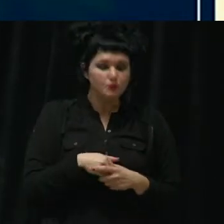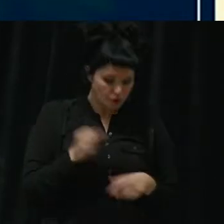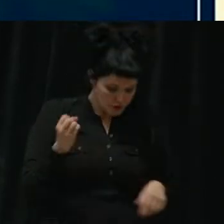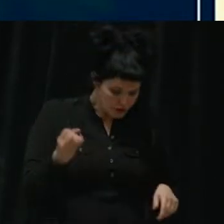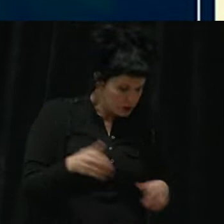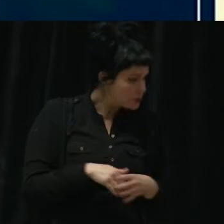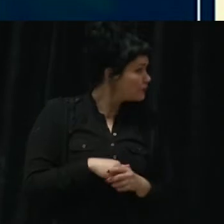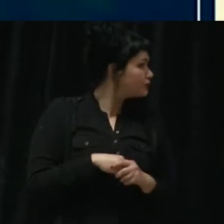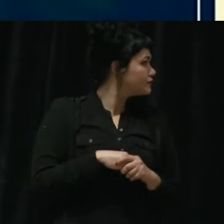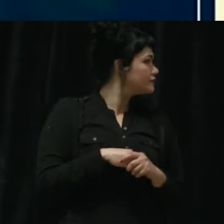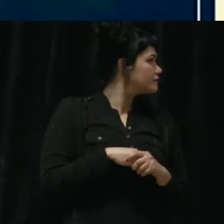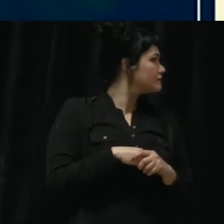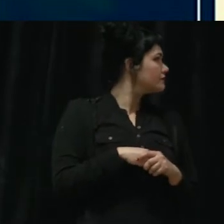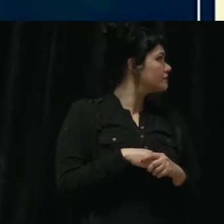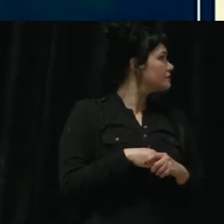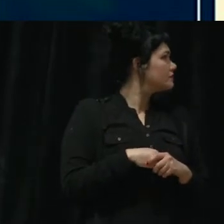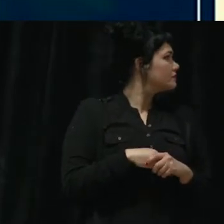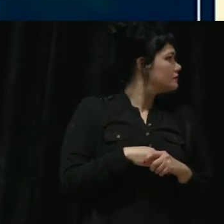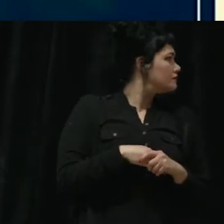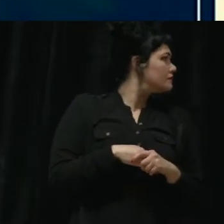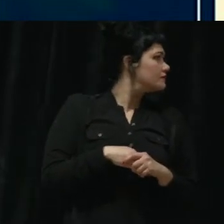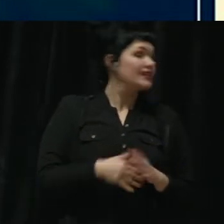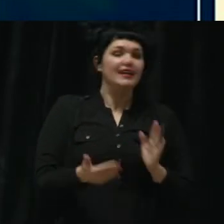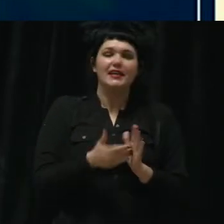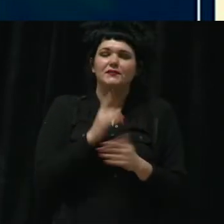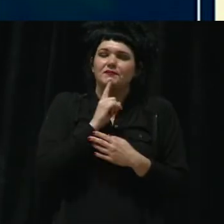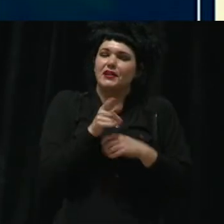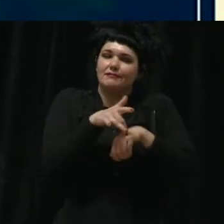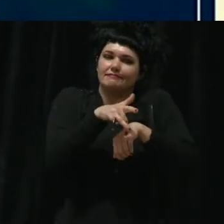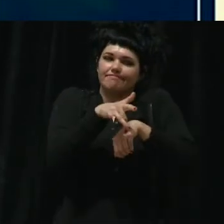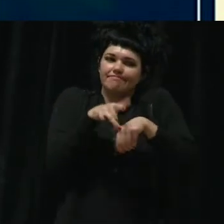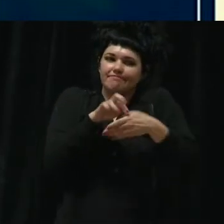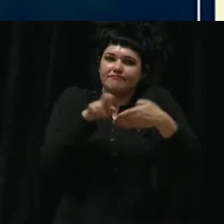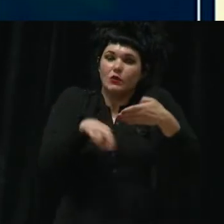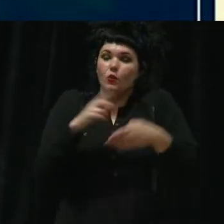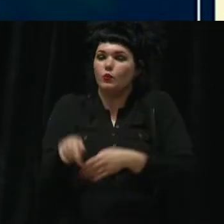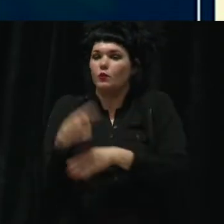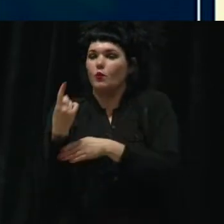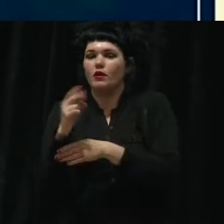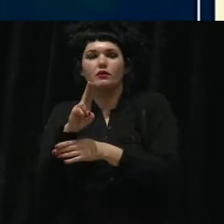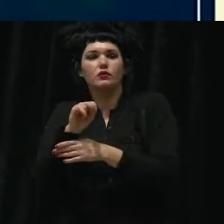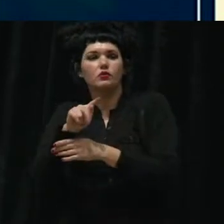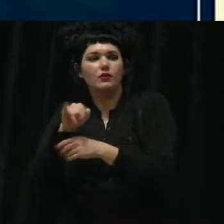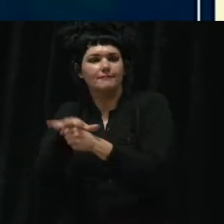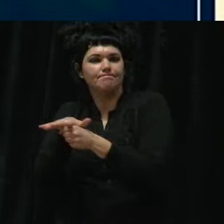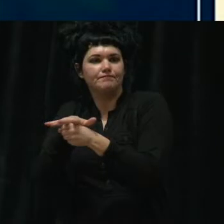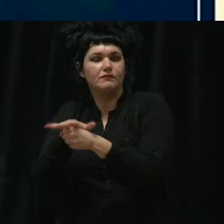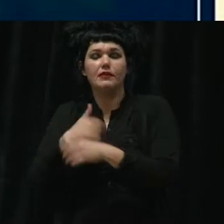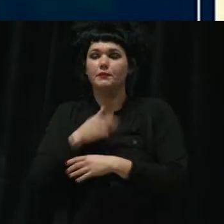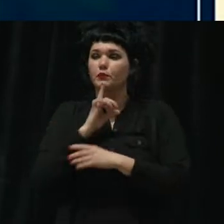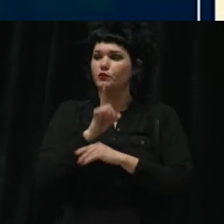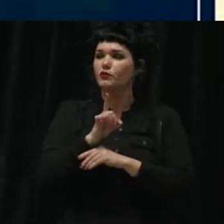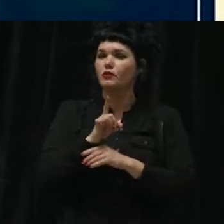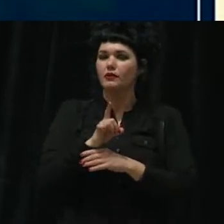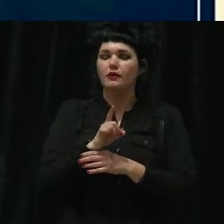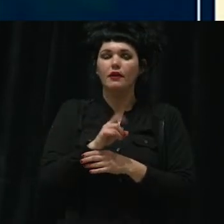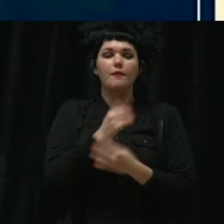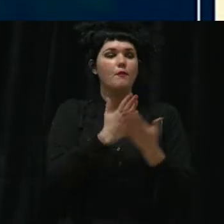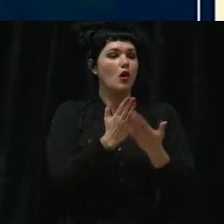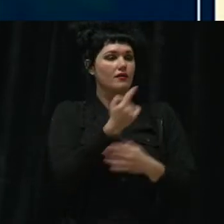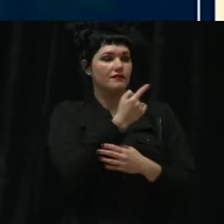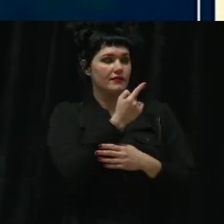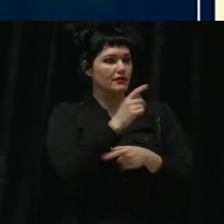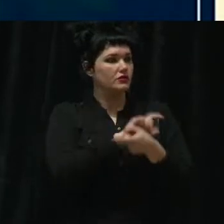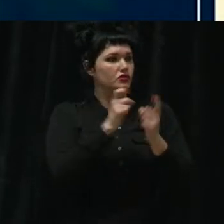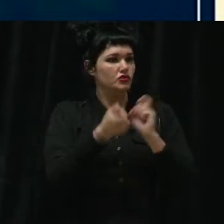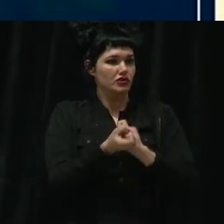So again, this is very preliminary. It is one unit. I am sure a part of this change is a